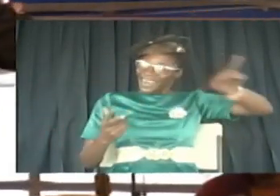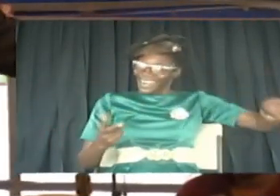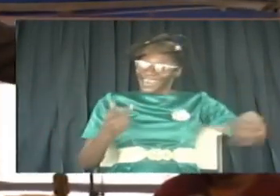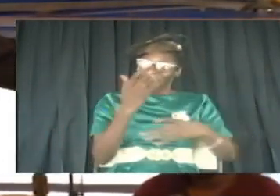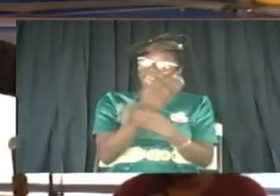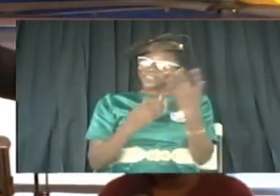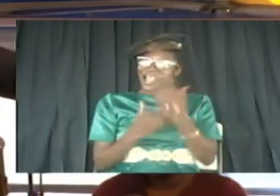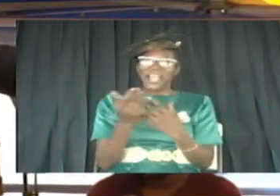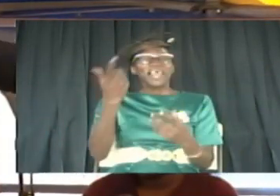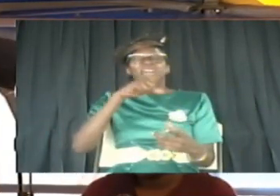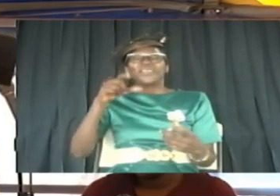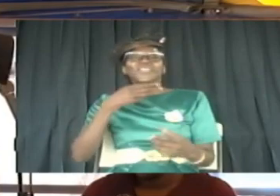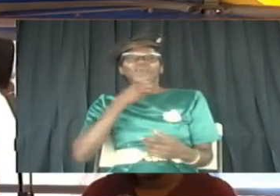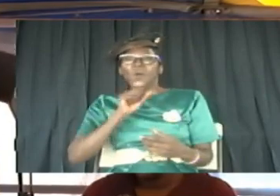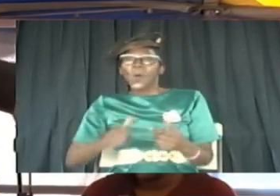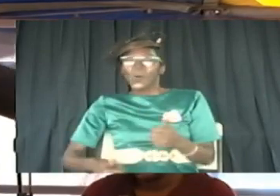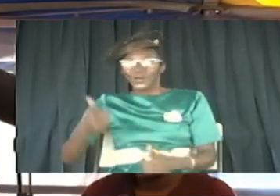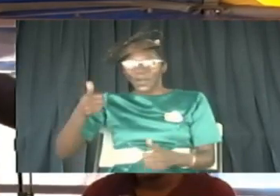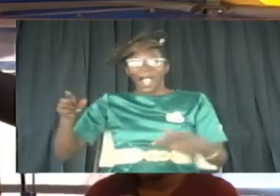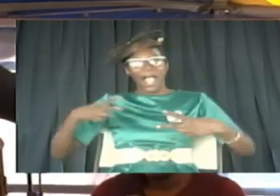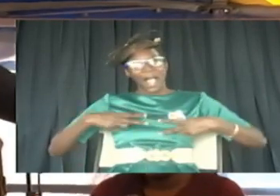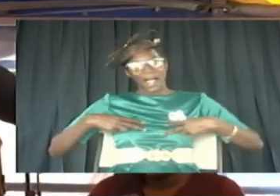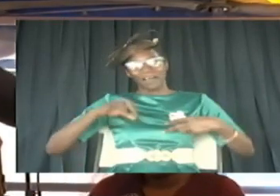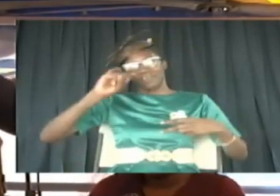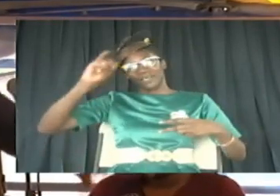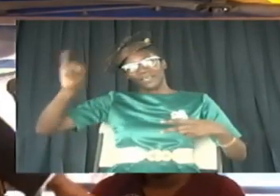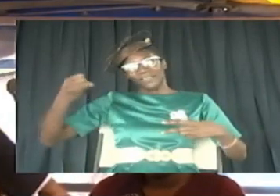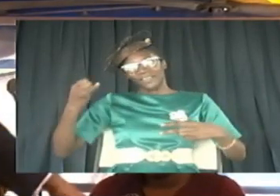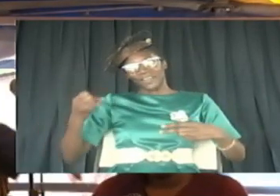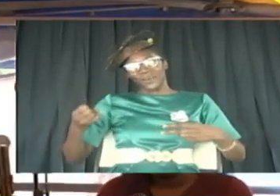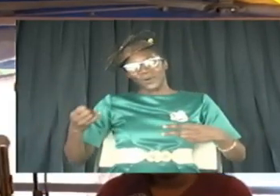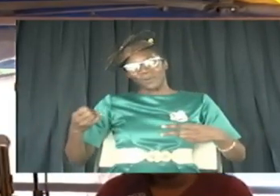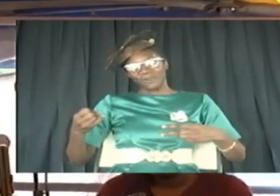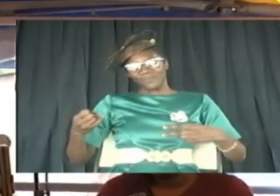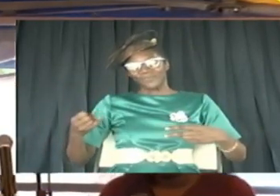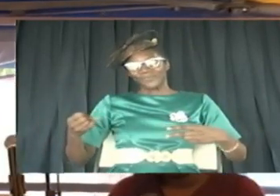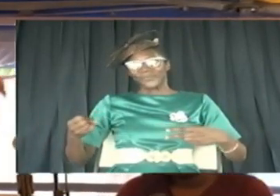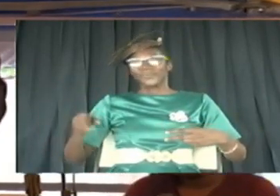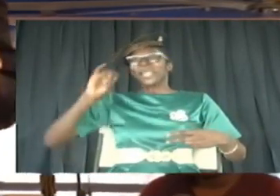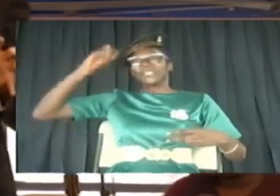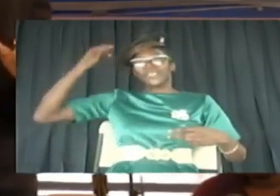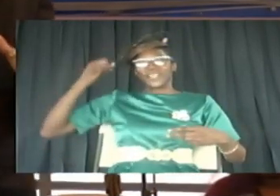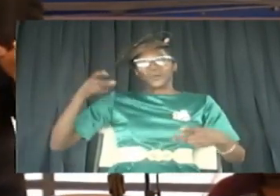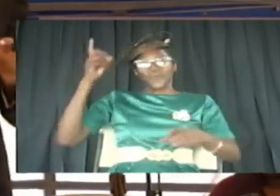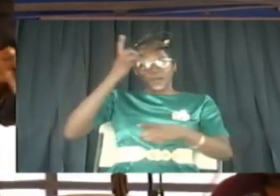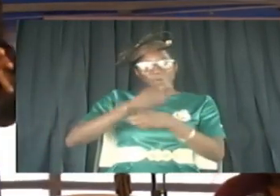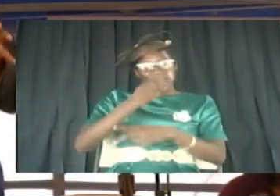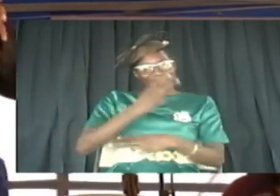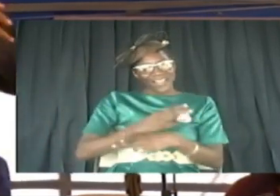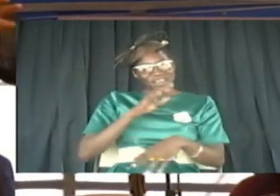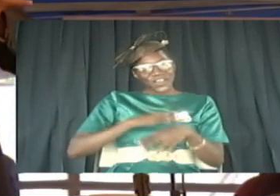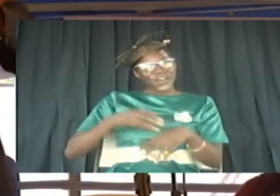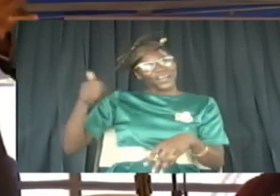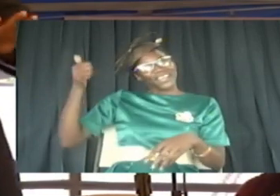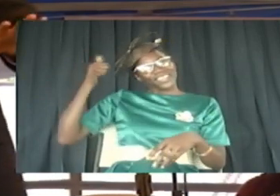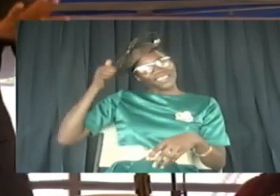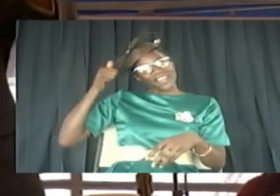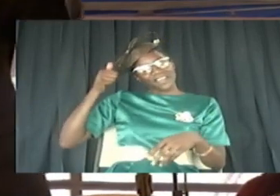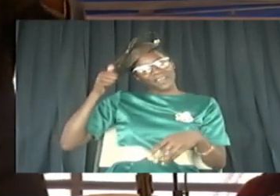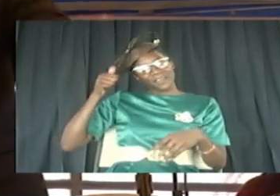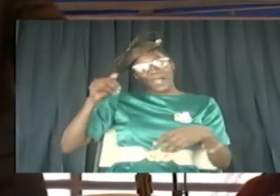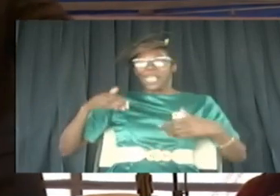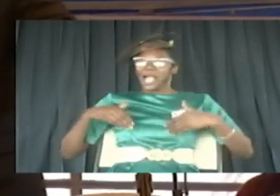would have had Jacob's right hand on his head, and the younger would have had